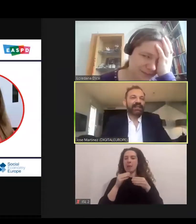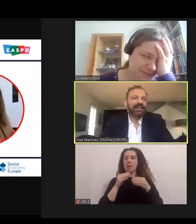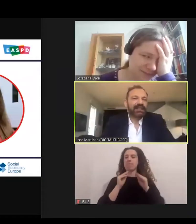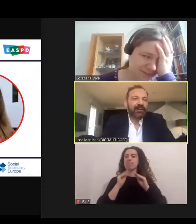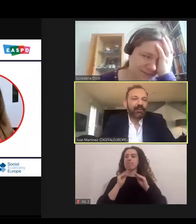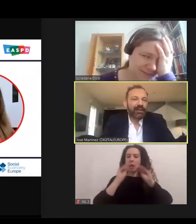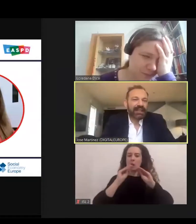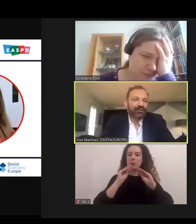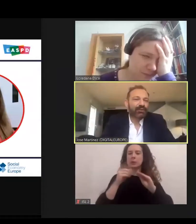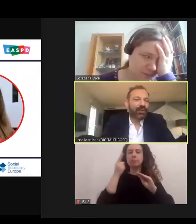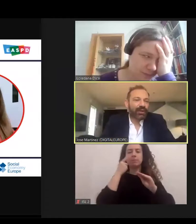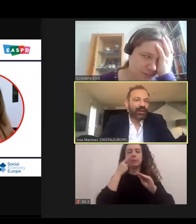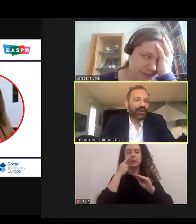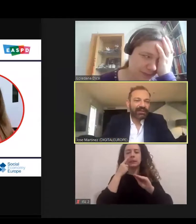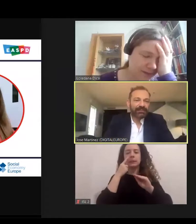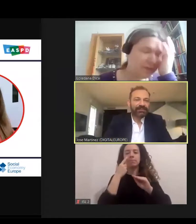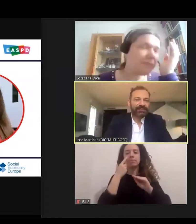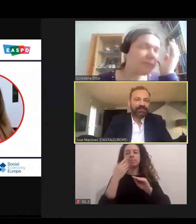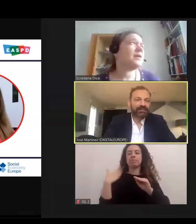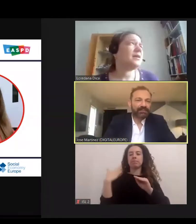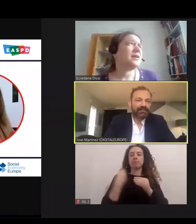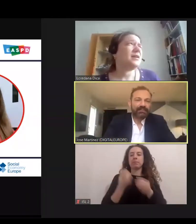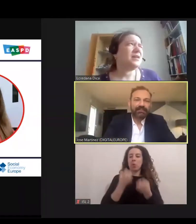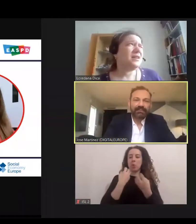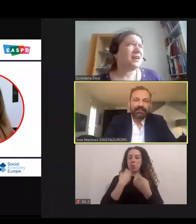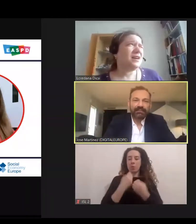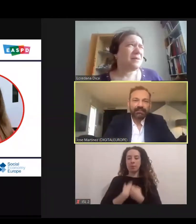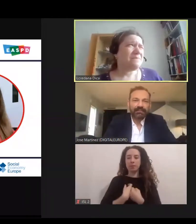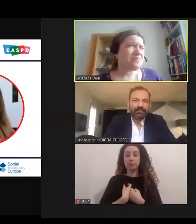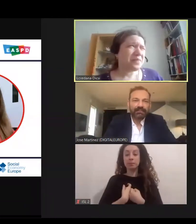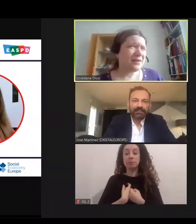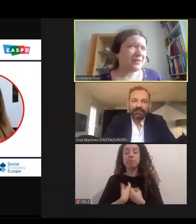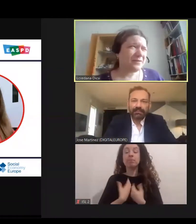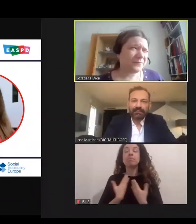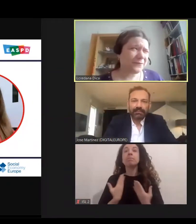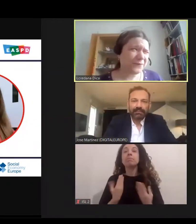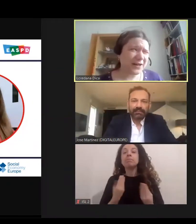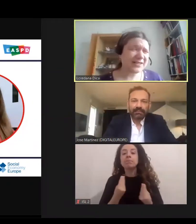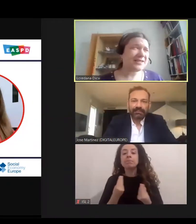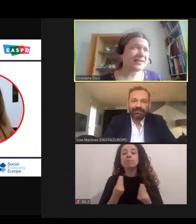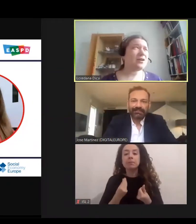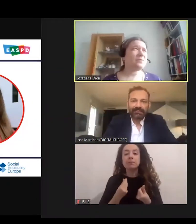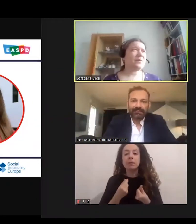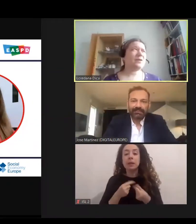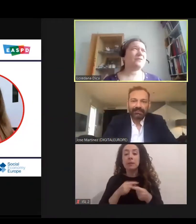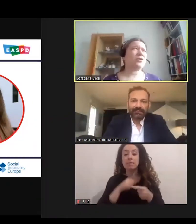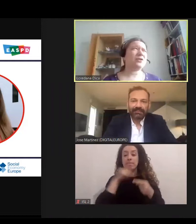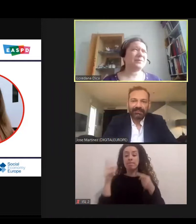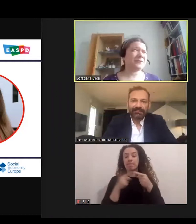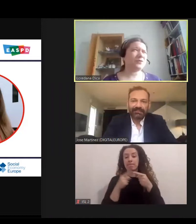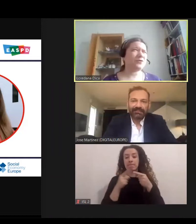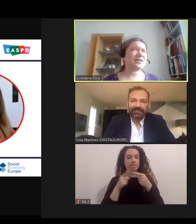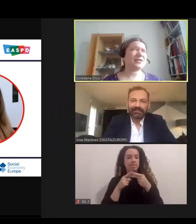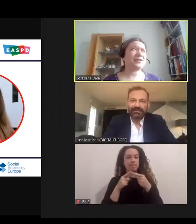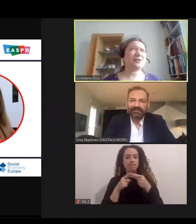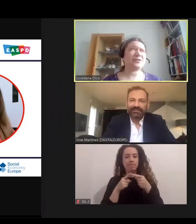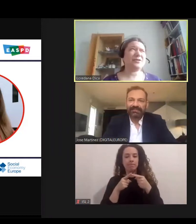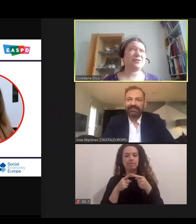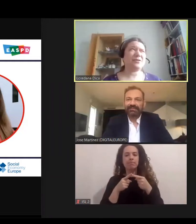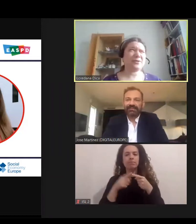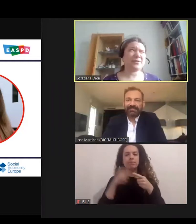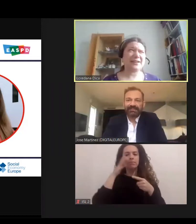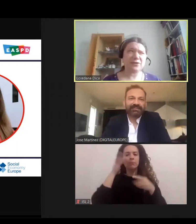And that they are supported in all processes to be learners like all the